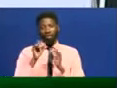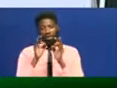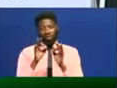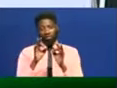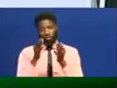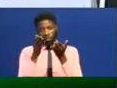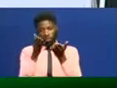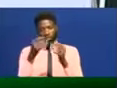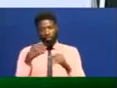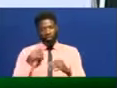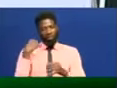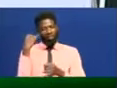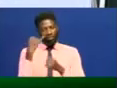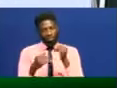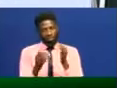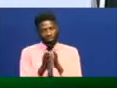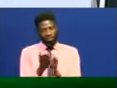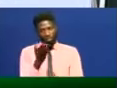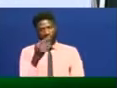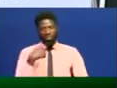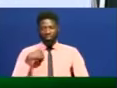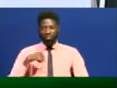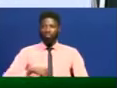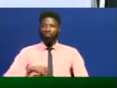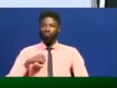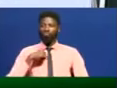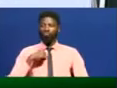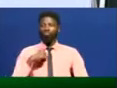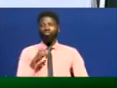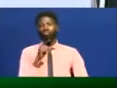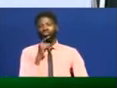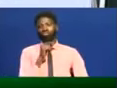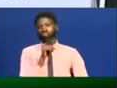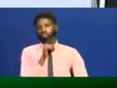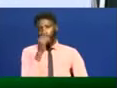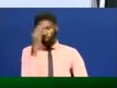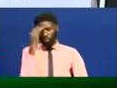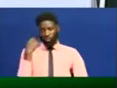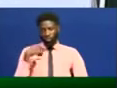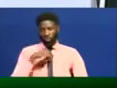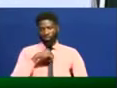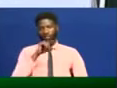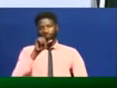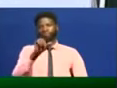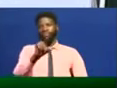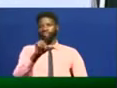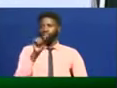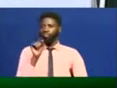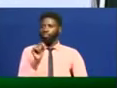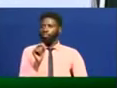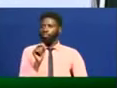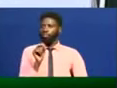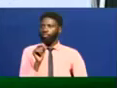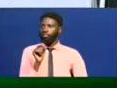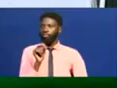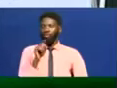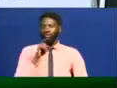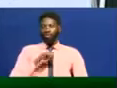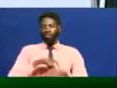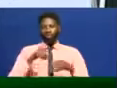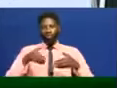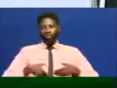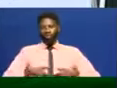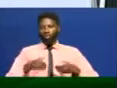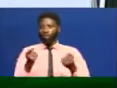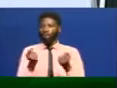you. And I am so proud of this young man because we picked him in a youth event.